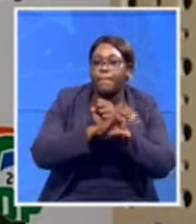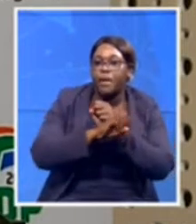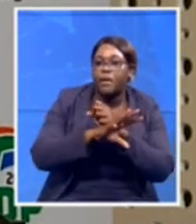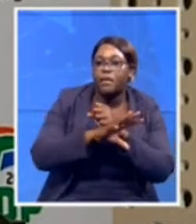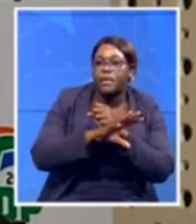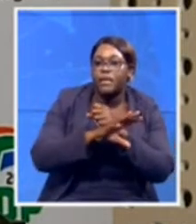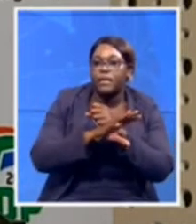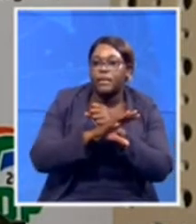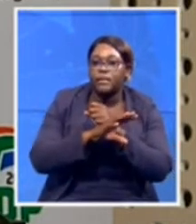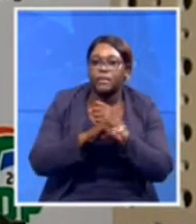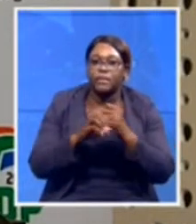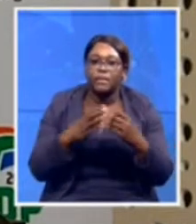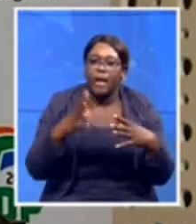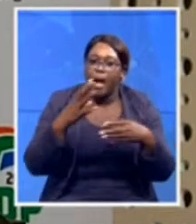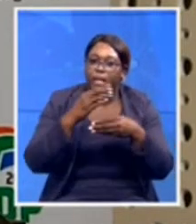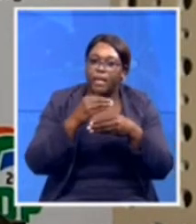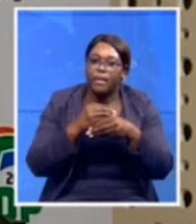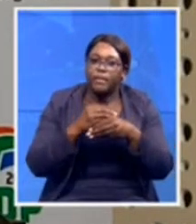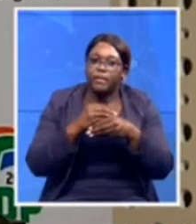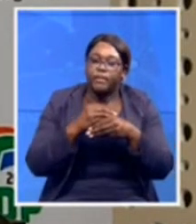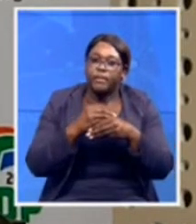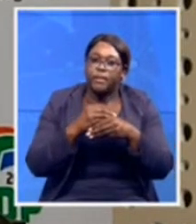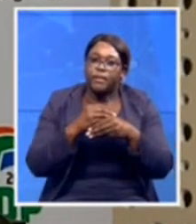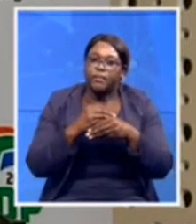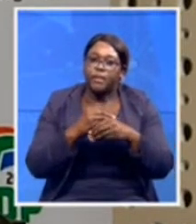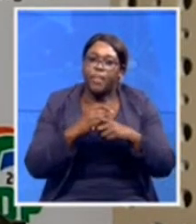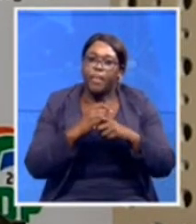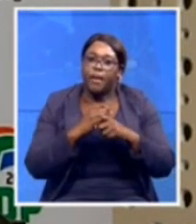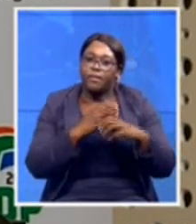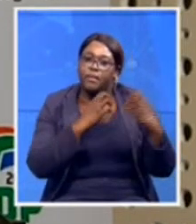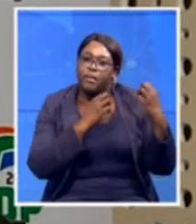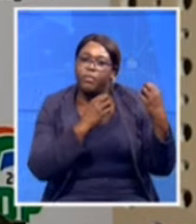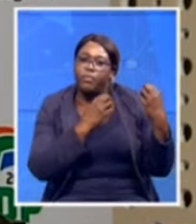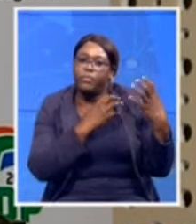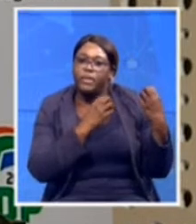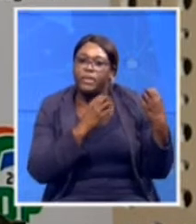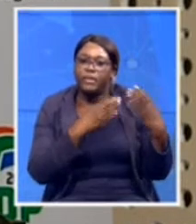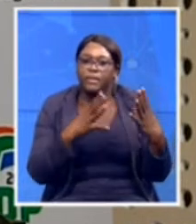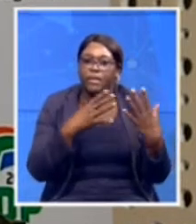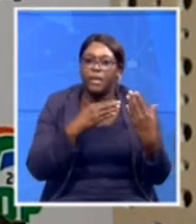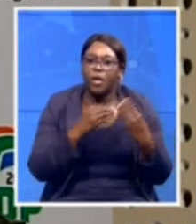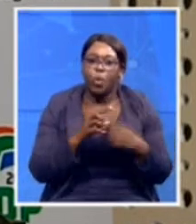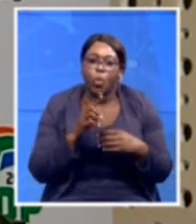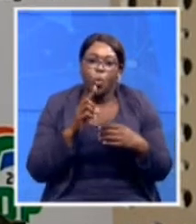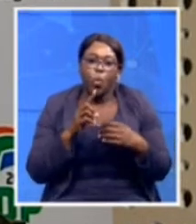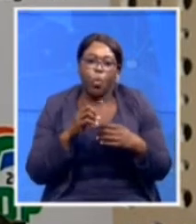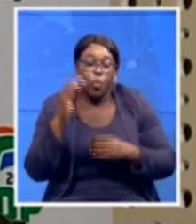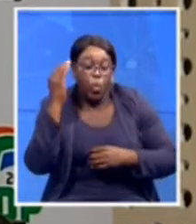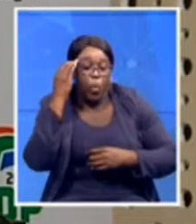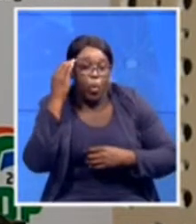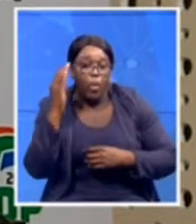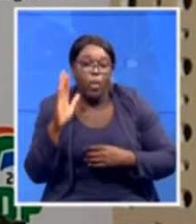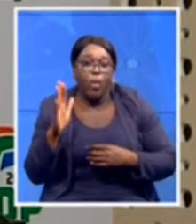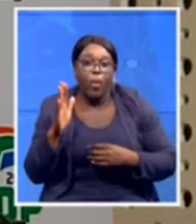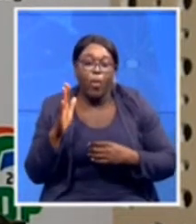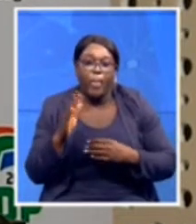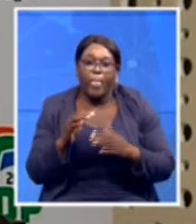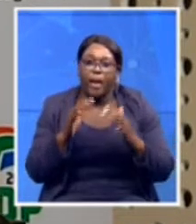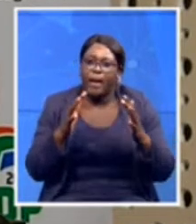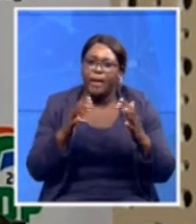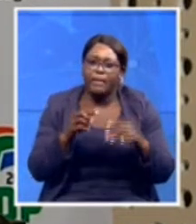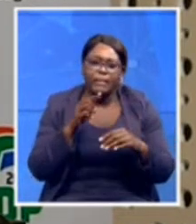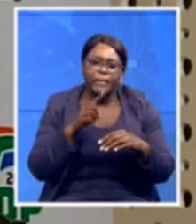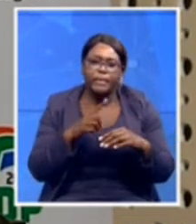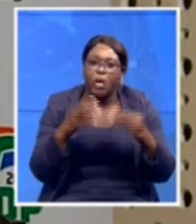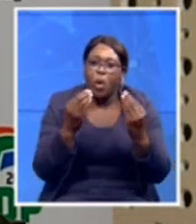has been shared by the Chairperson, one should note that publications are not subject to pre-distribution classification.